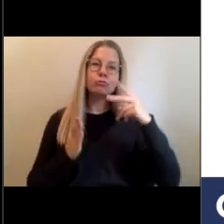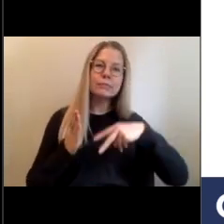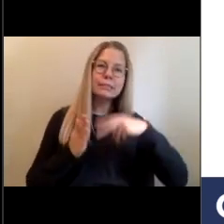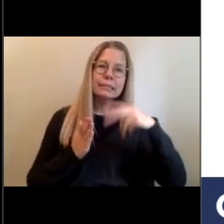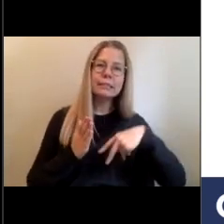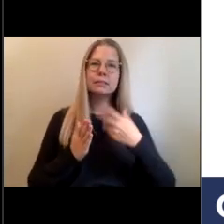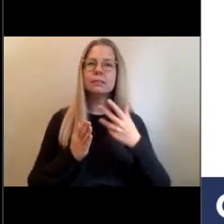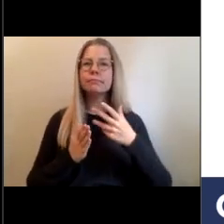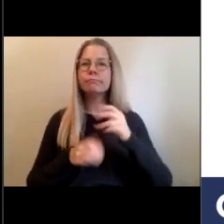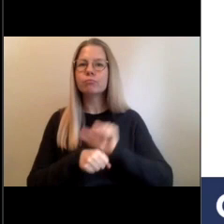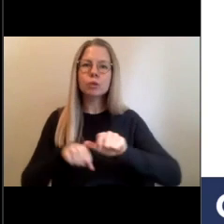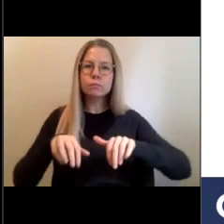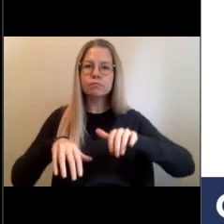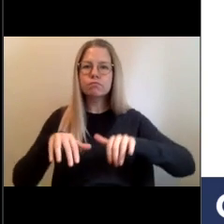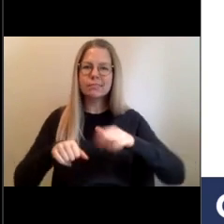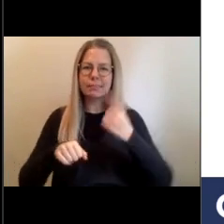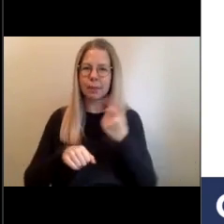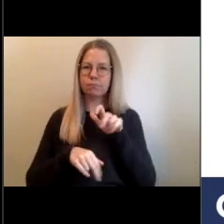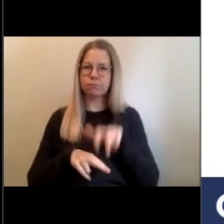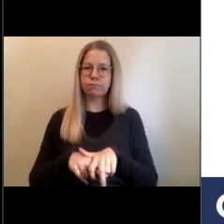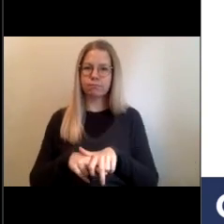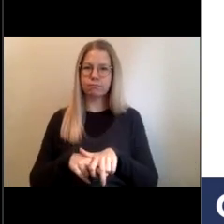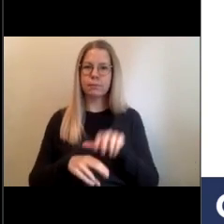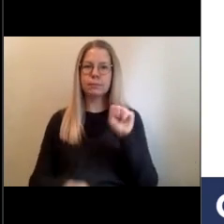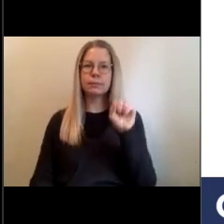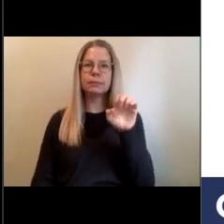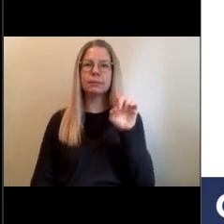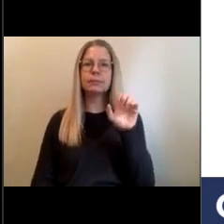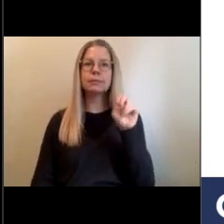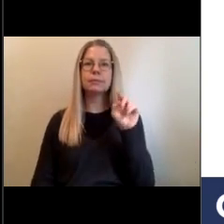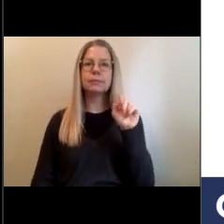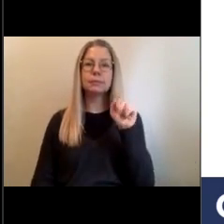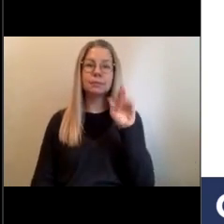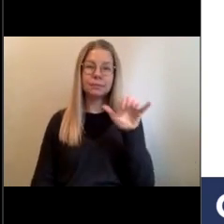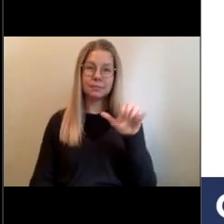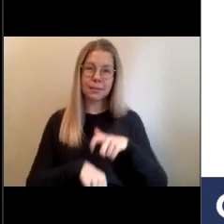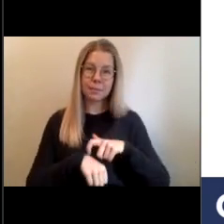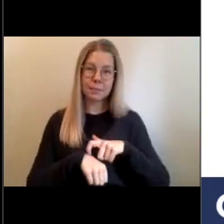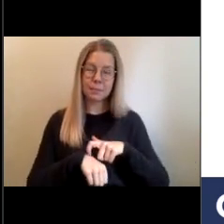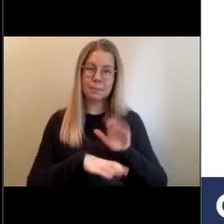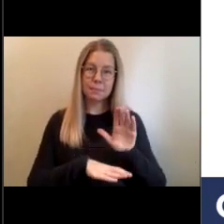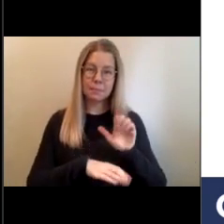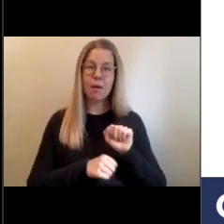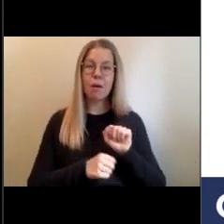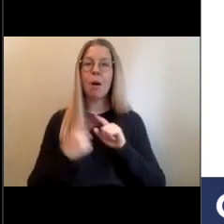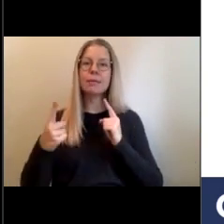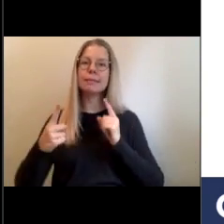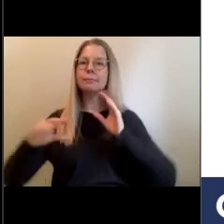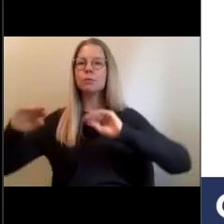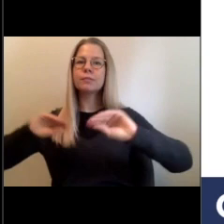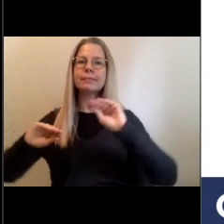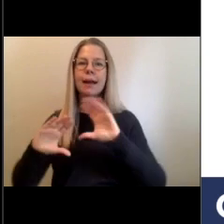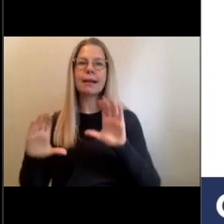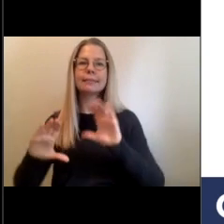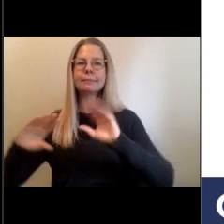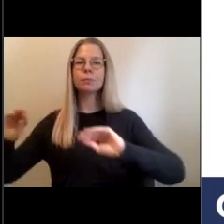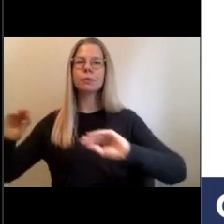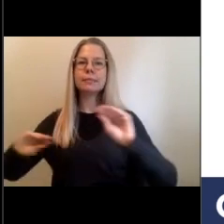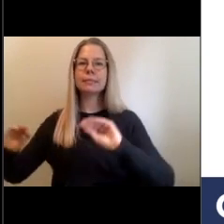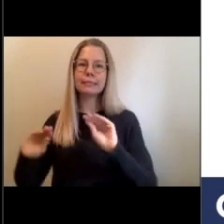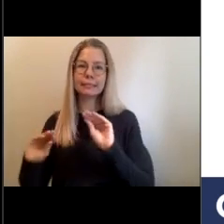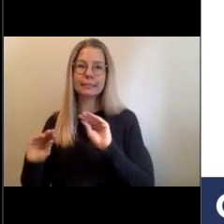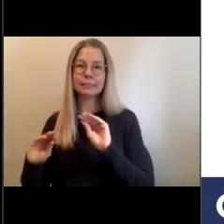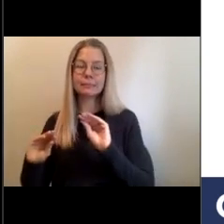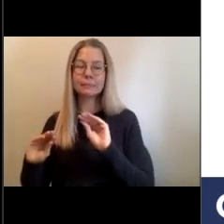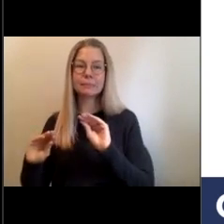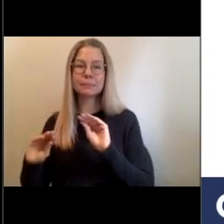work, whatever that might be. That's sedentary time. Now, in our lives, a lot of us have a